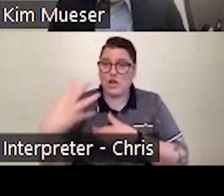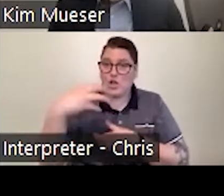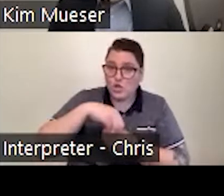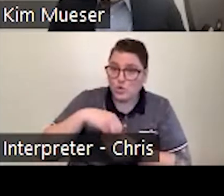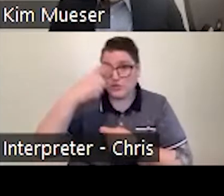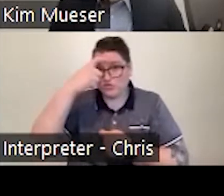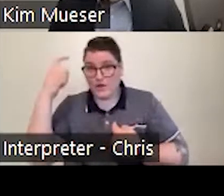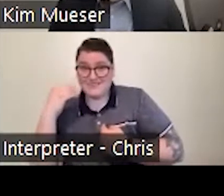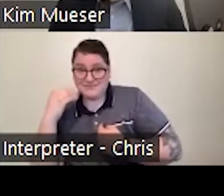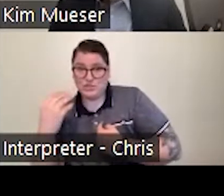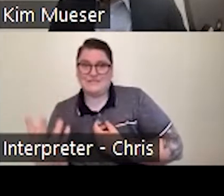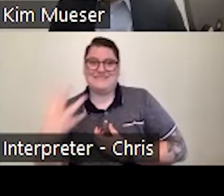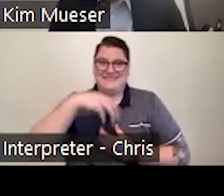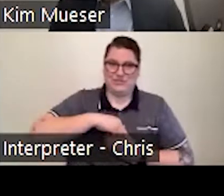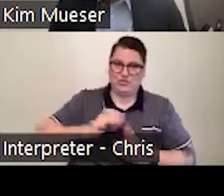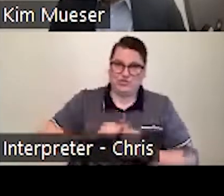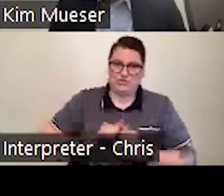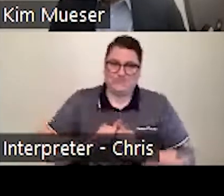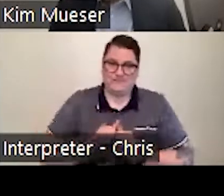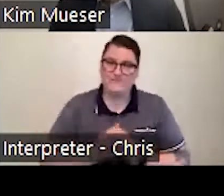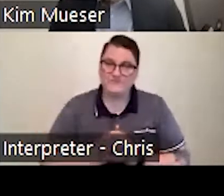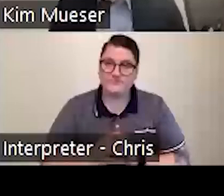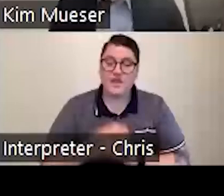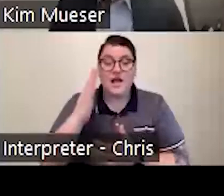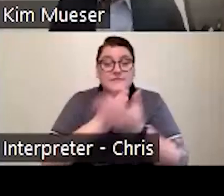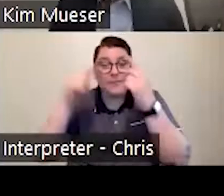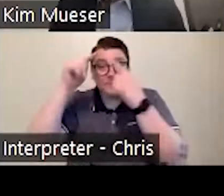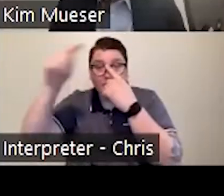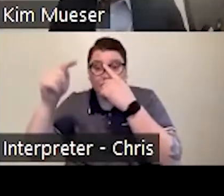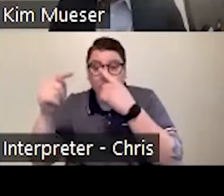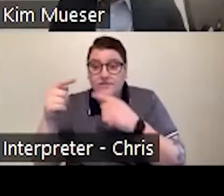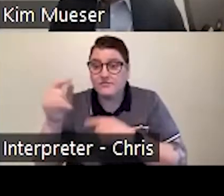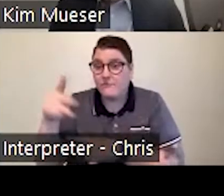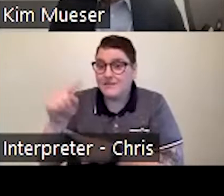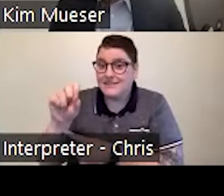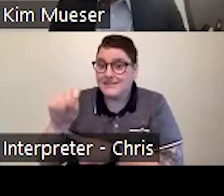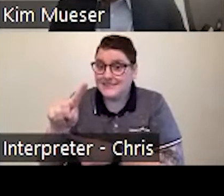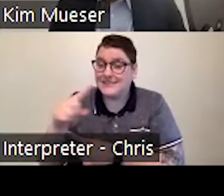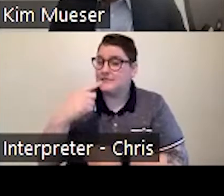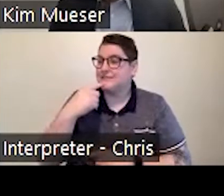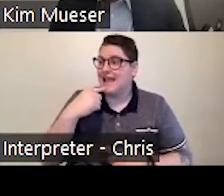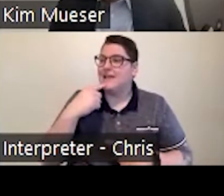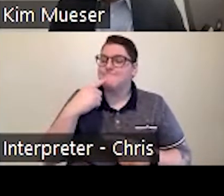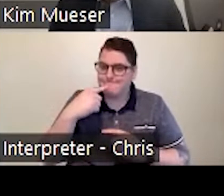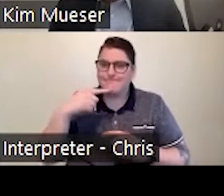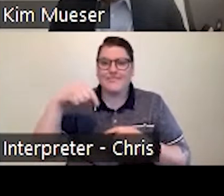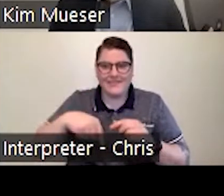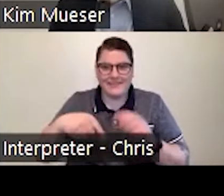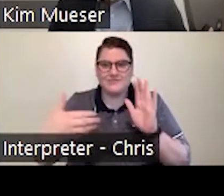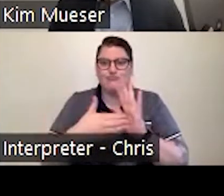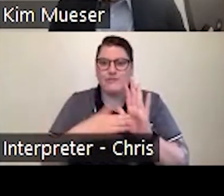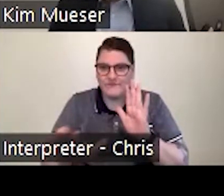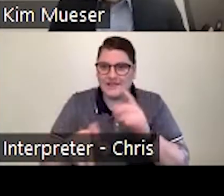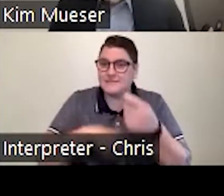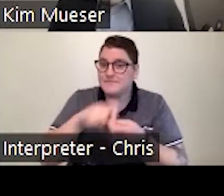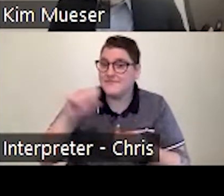into the self. There are theories of PTSD as reflecting certain